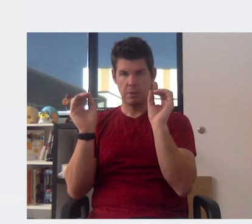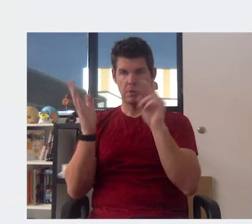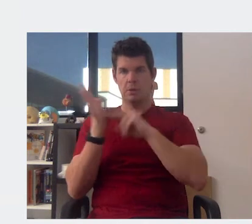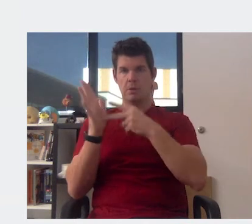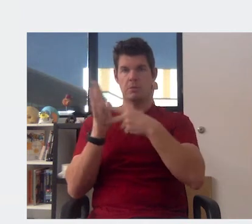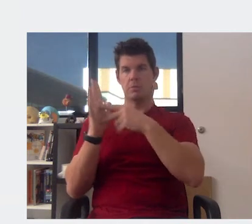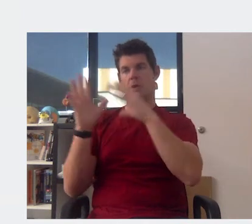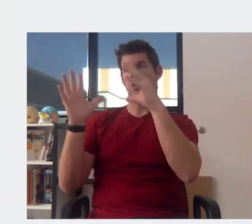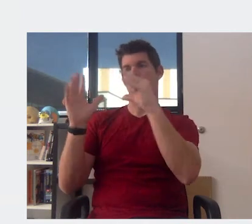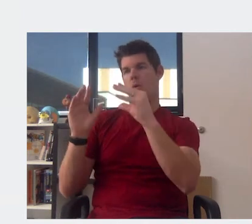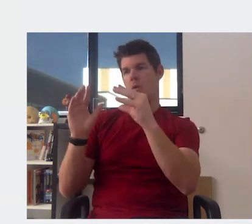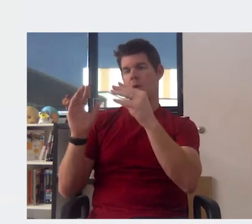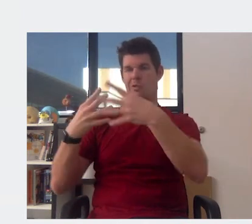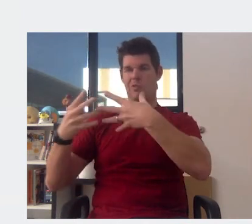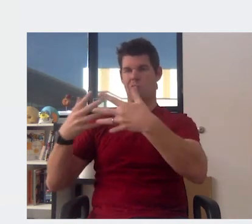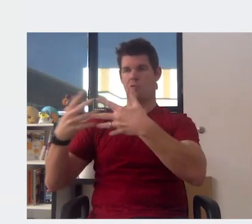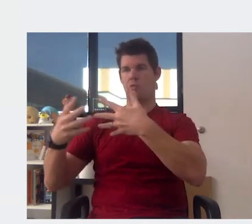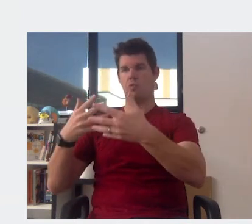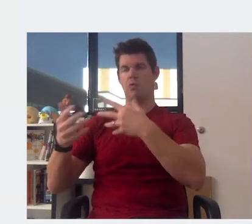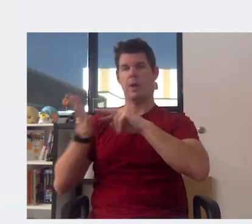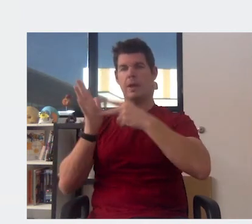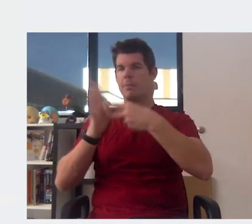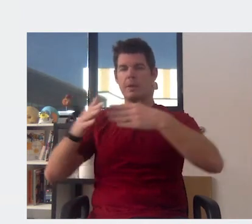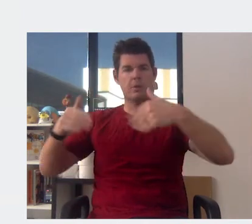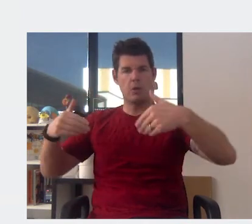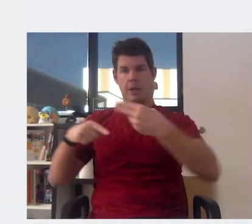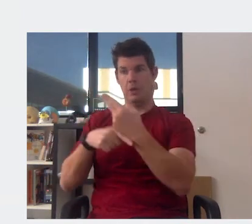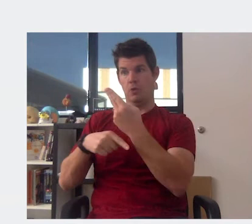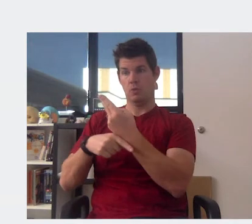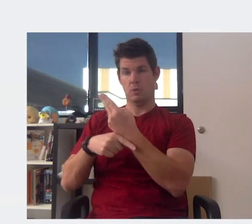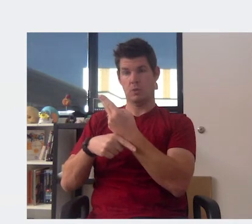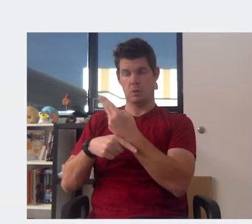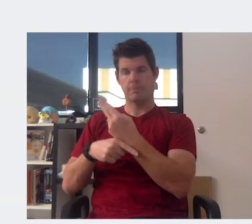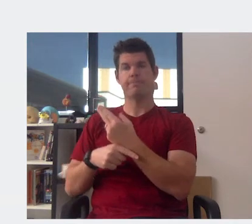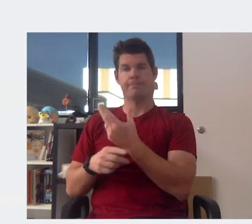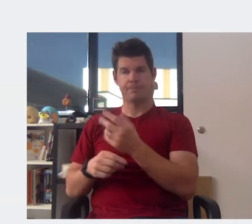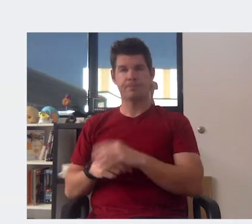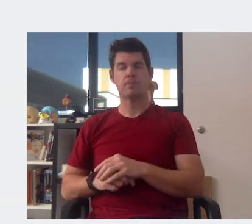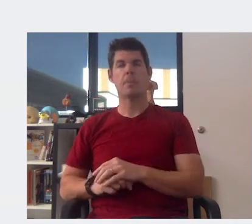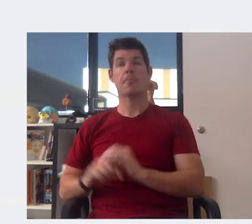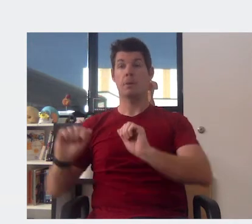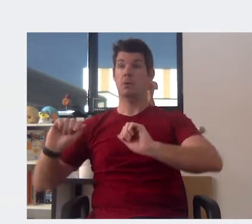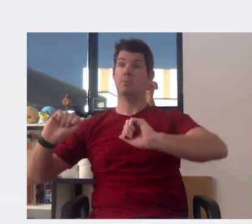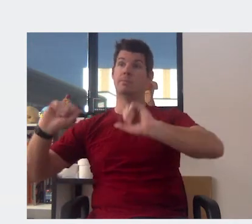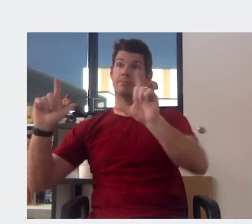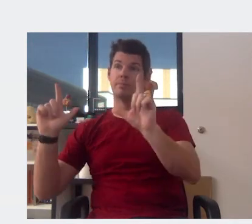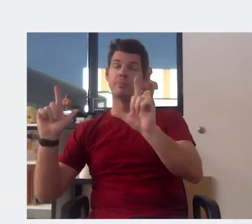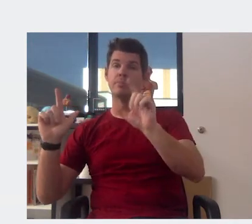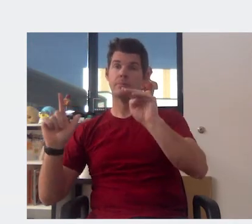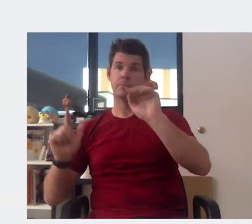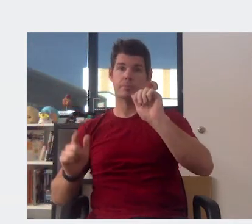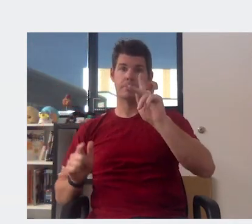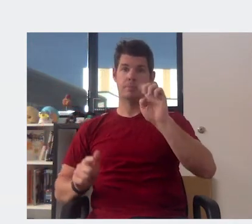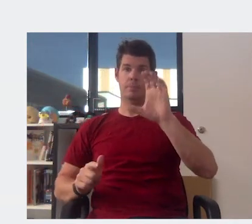tell it when to show this heart icon. And whenever you open up MakeCode, you get these two blocks here when